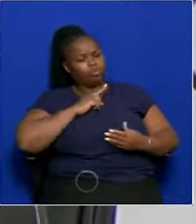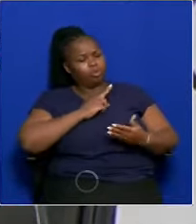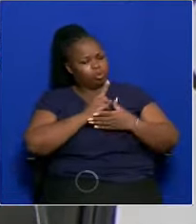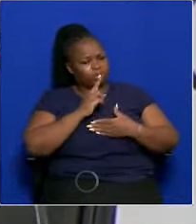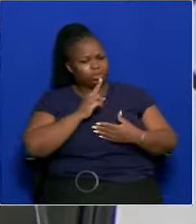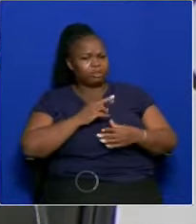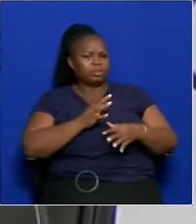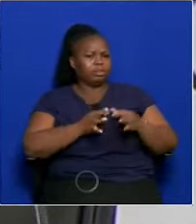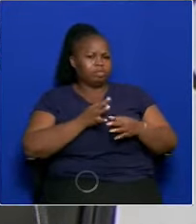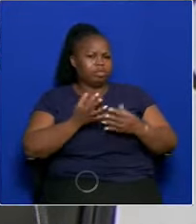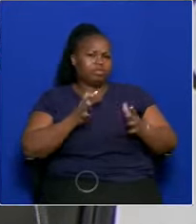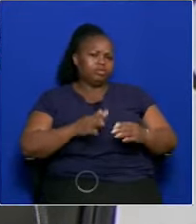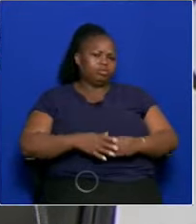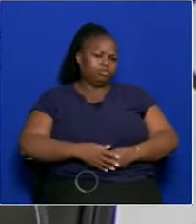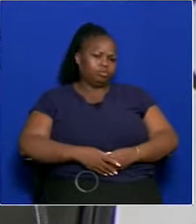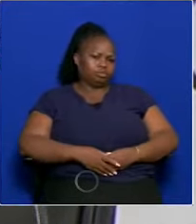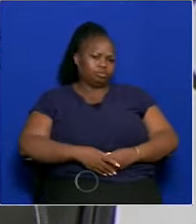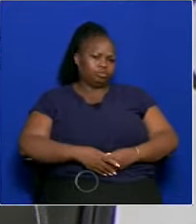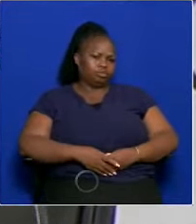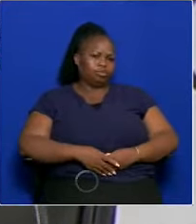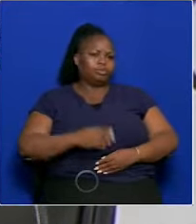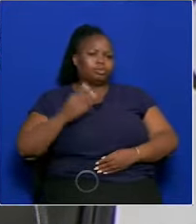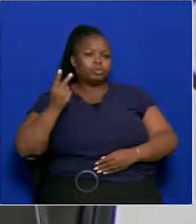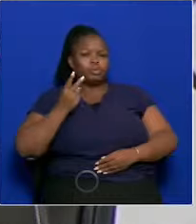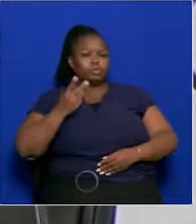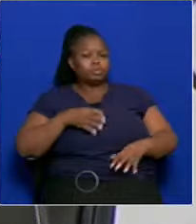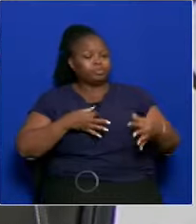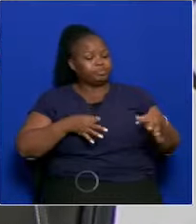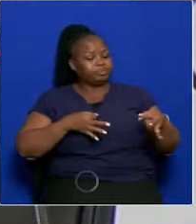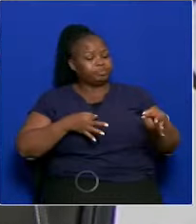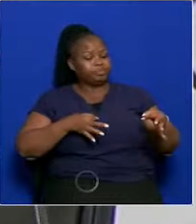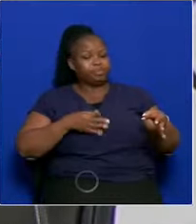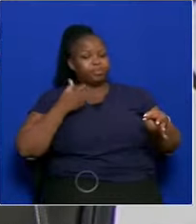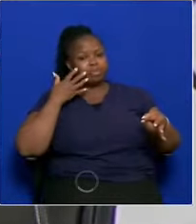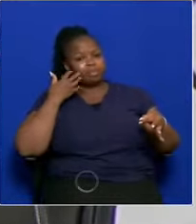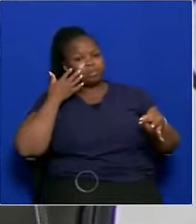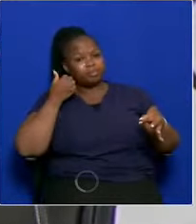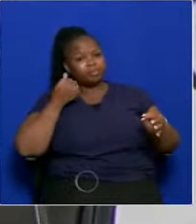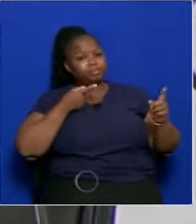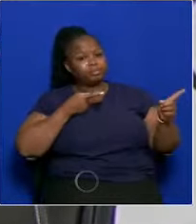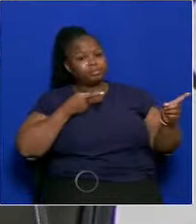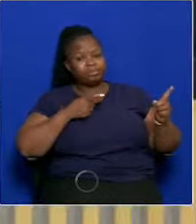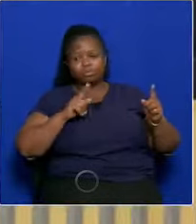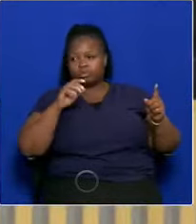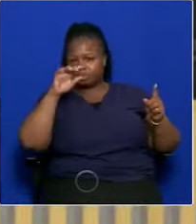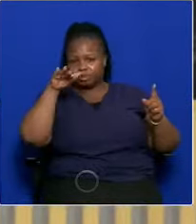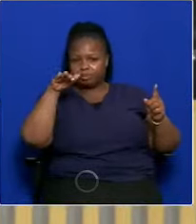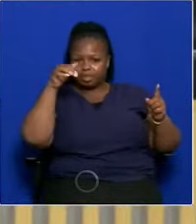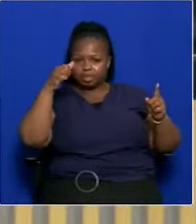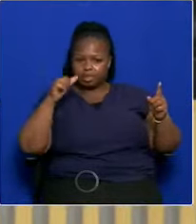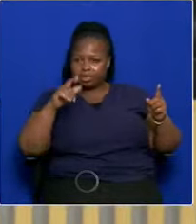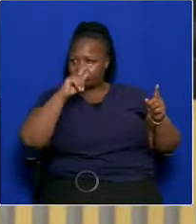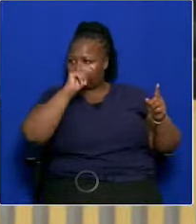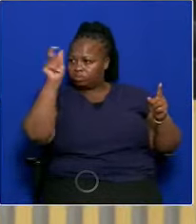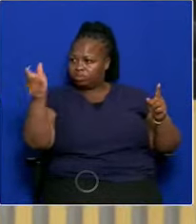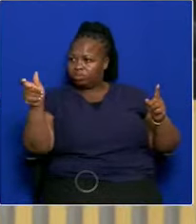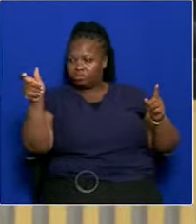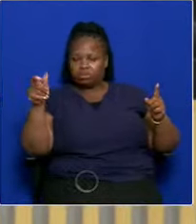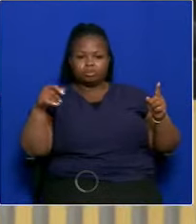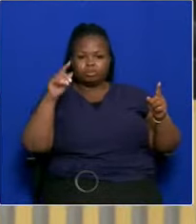And also the documents from Matlala to my son's bank account and from myself, it shows.